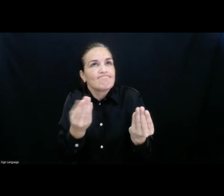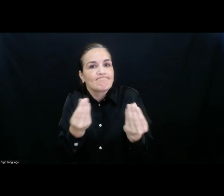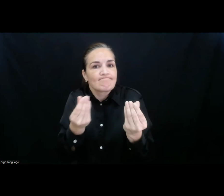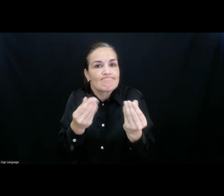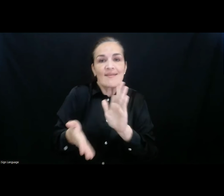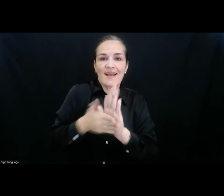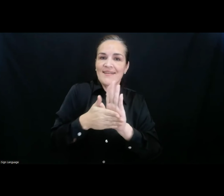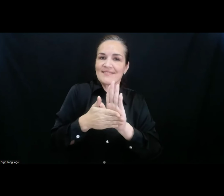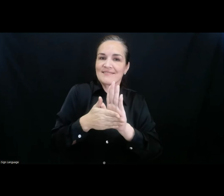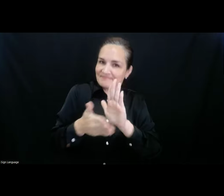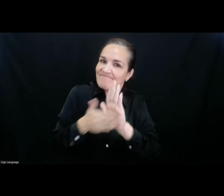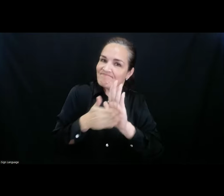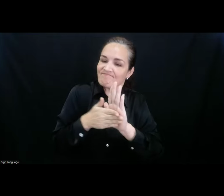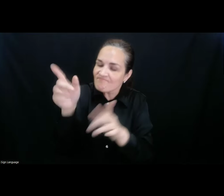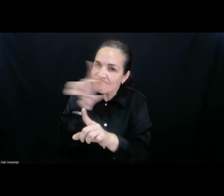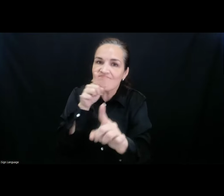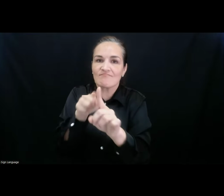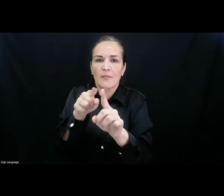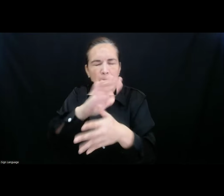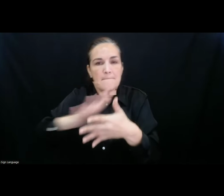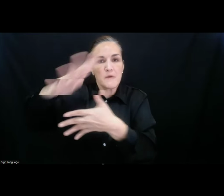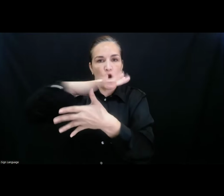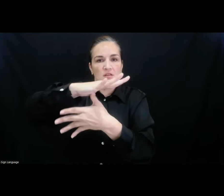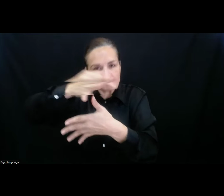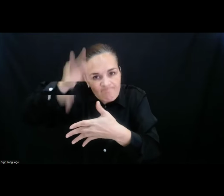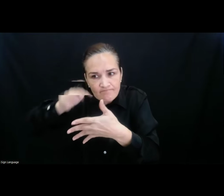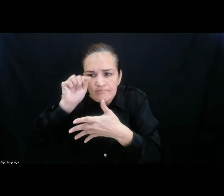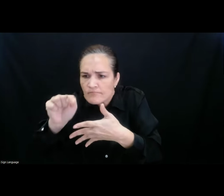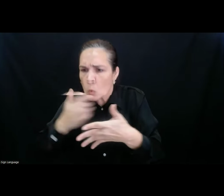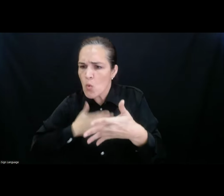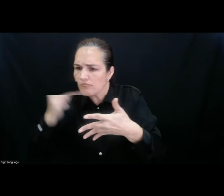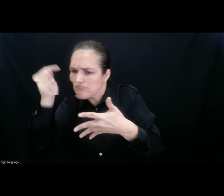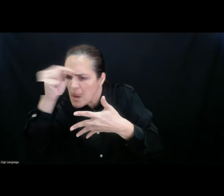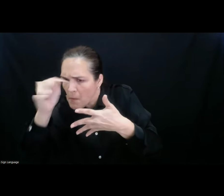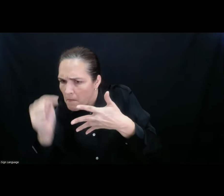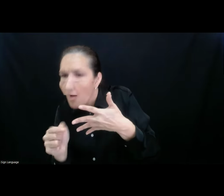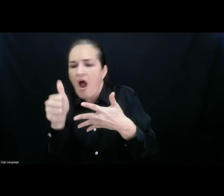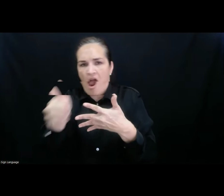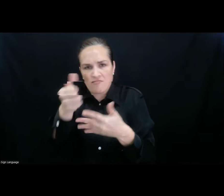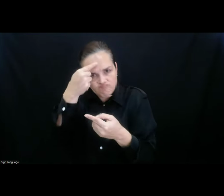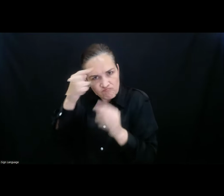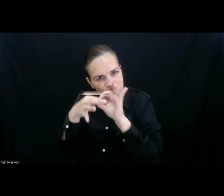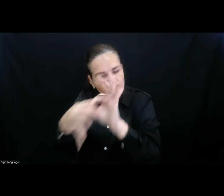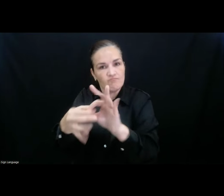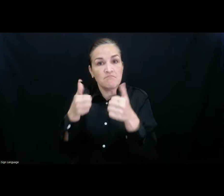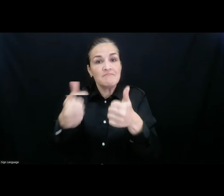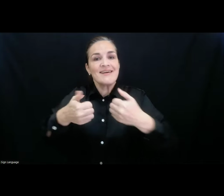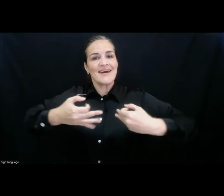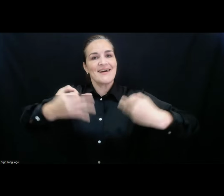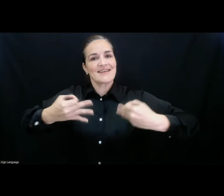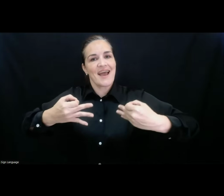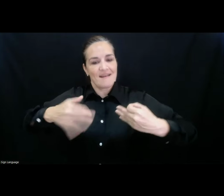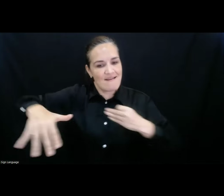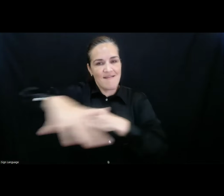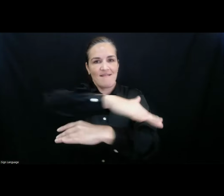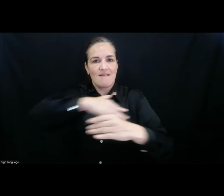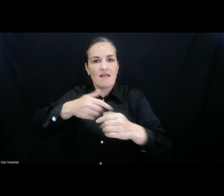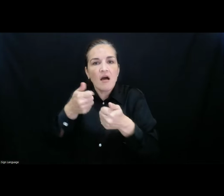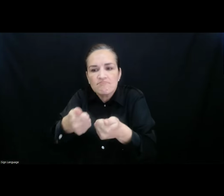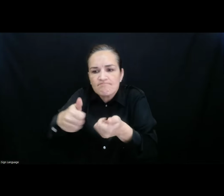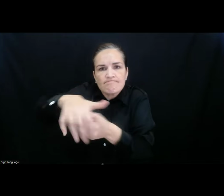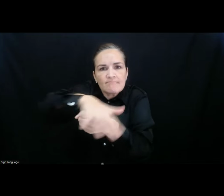guarantee that priorities are accurate, that our solutions are realistic and feasible, and that the